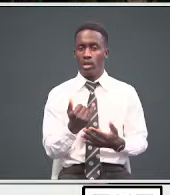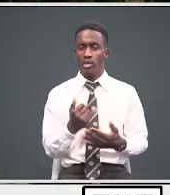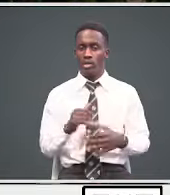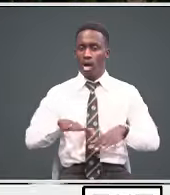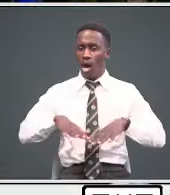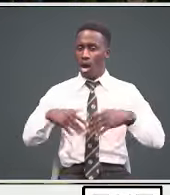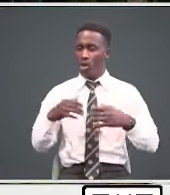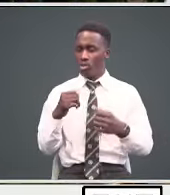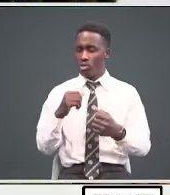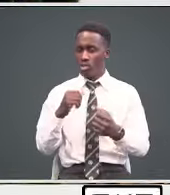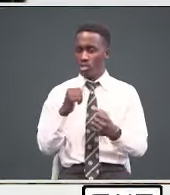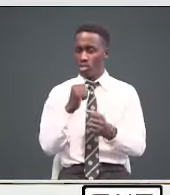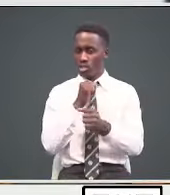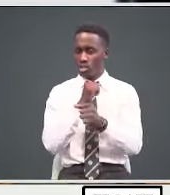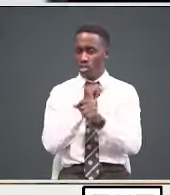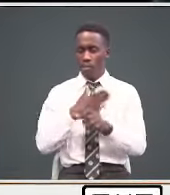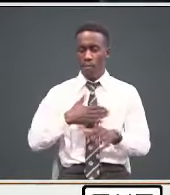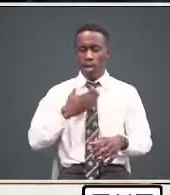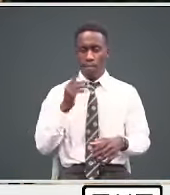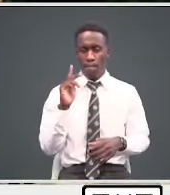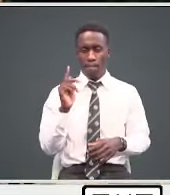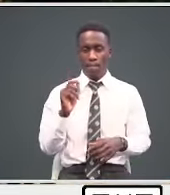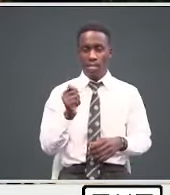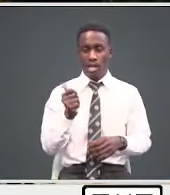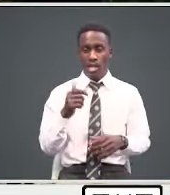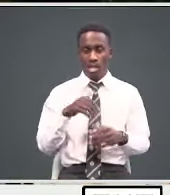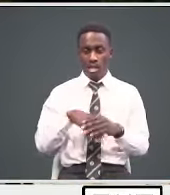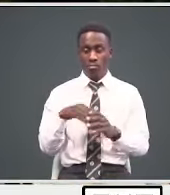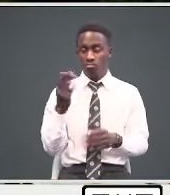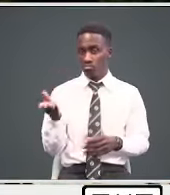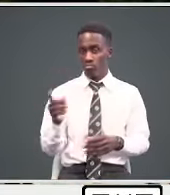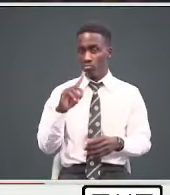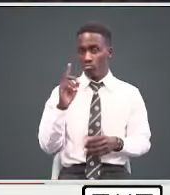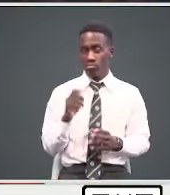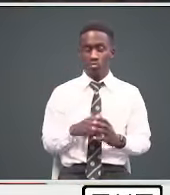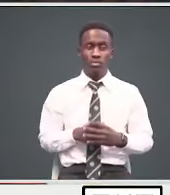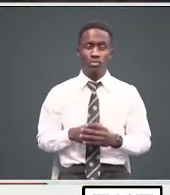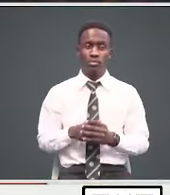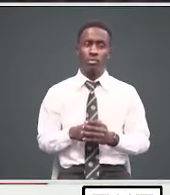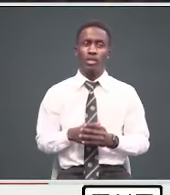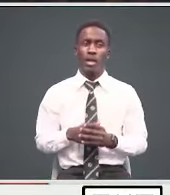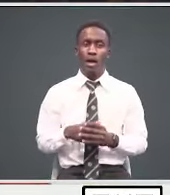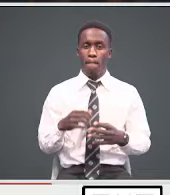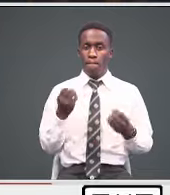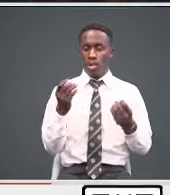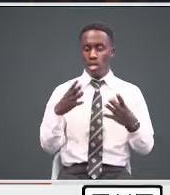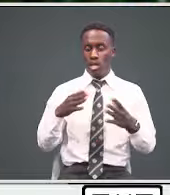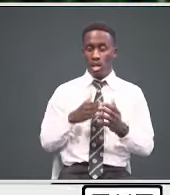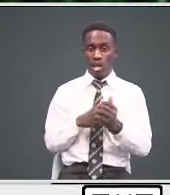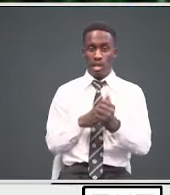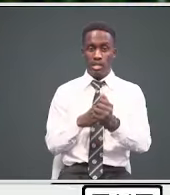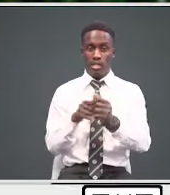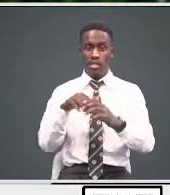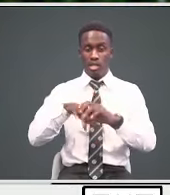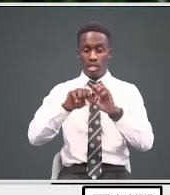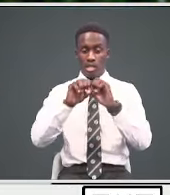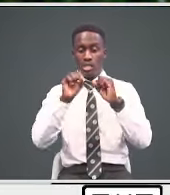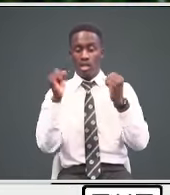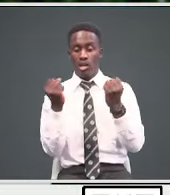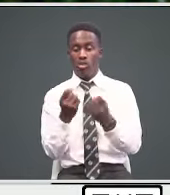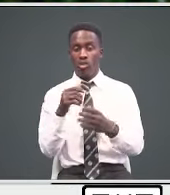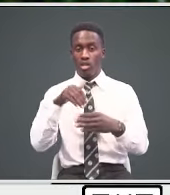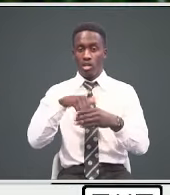is. Former top management officials of the SACCO are now under intense scrutiny, with some facing charges in court. Those